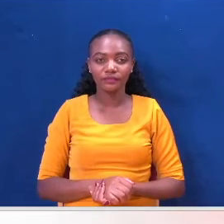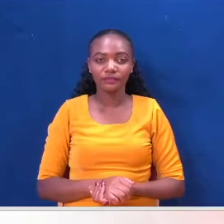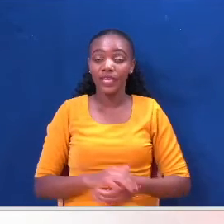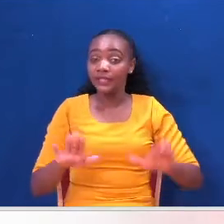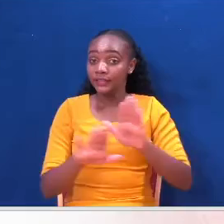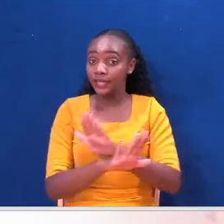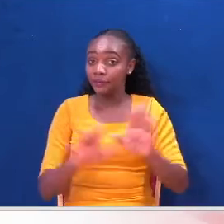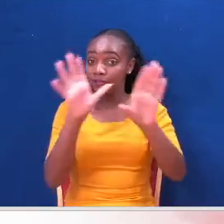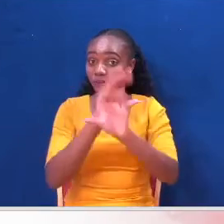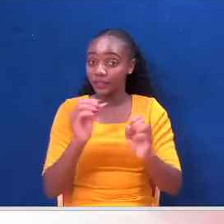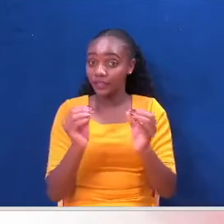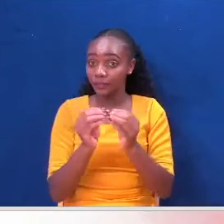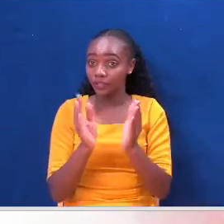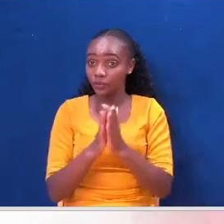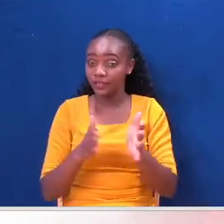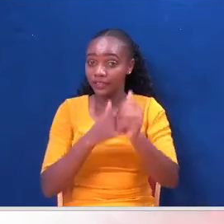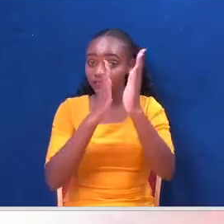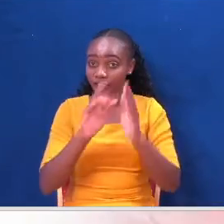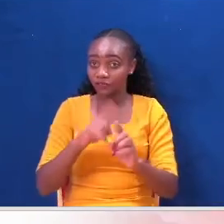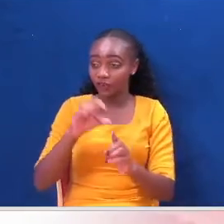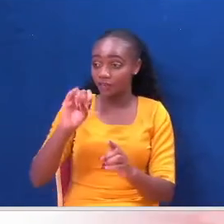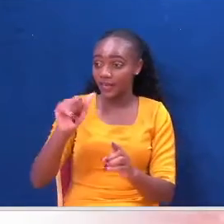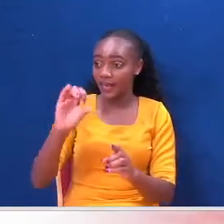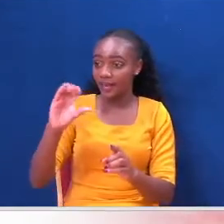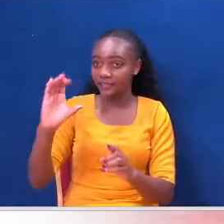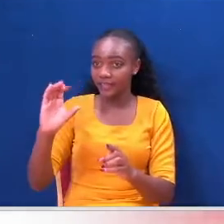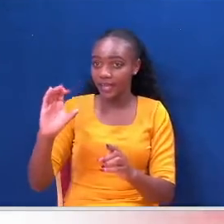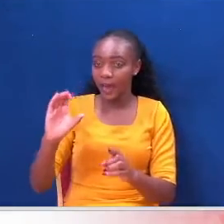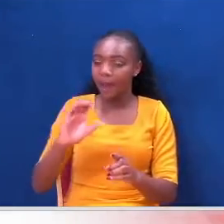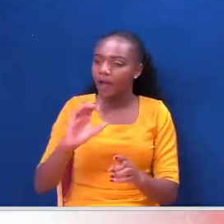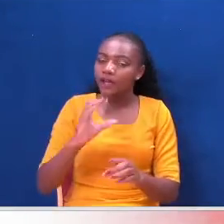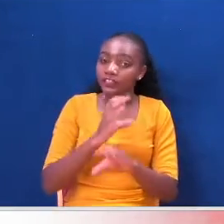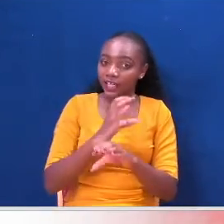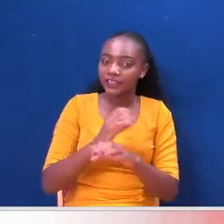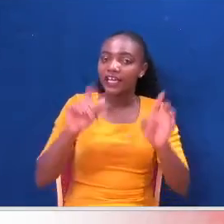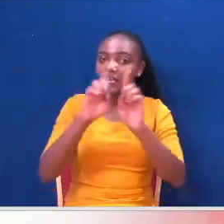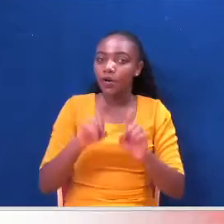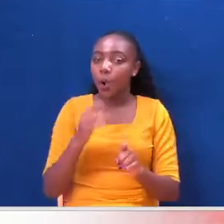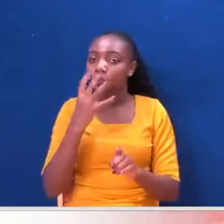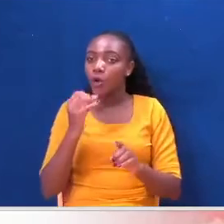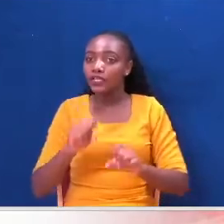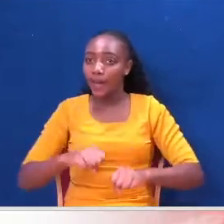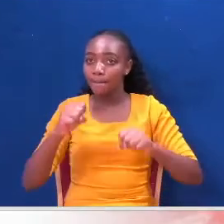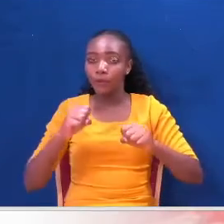Deputy President met with leaders of the African Inland Church at AIC Milimani, while ODM boss camped